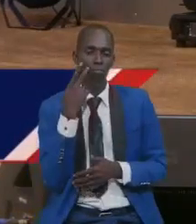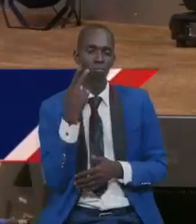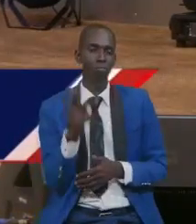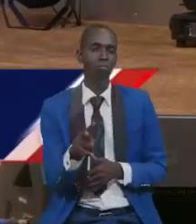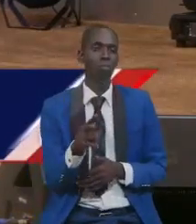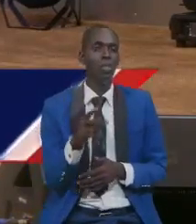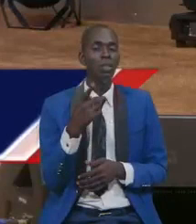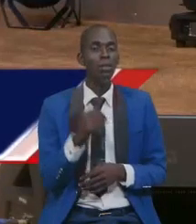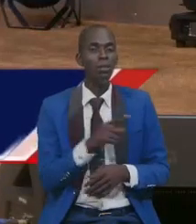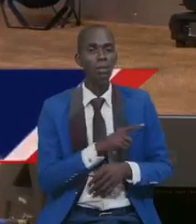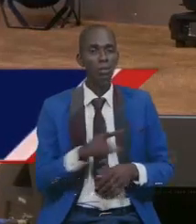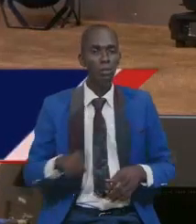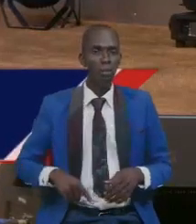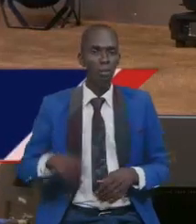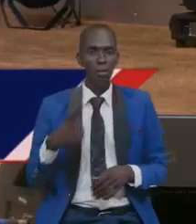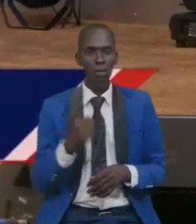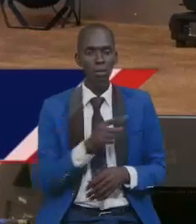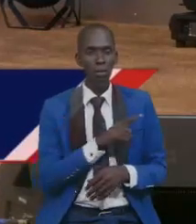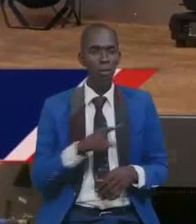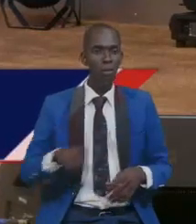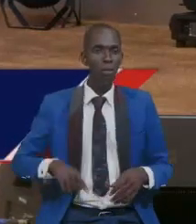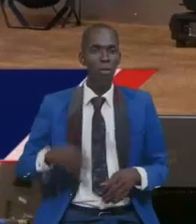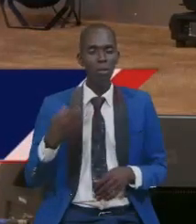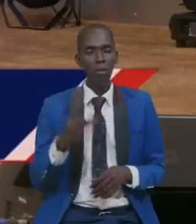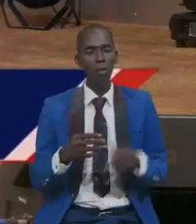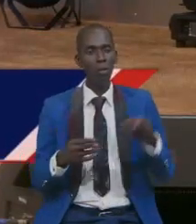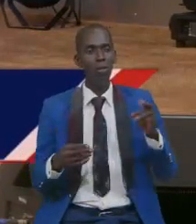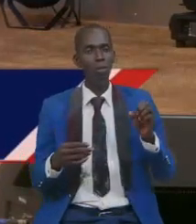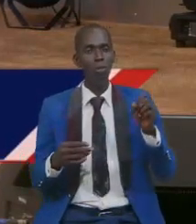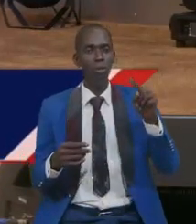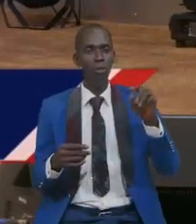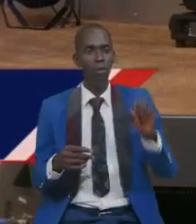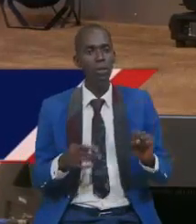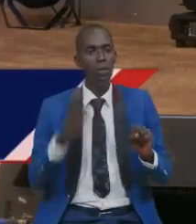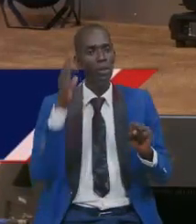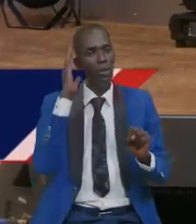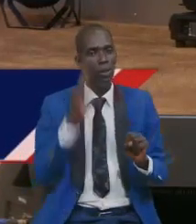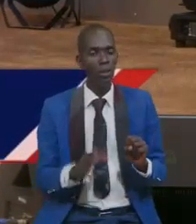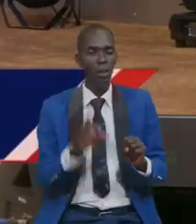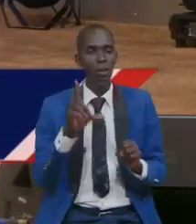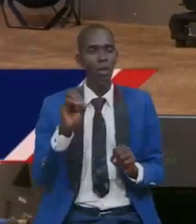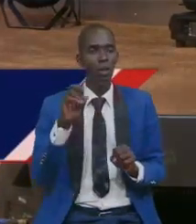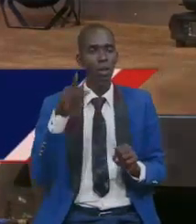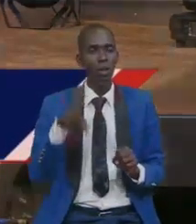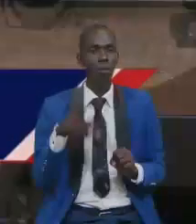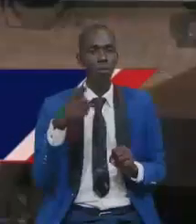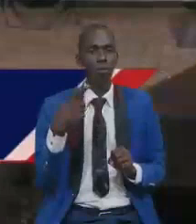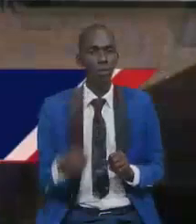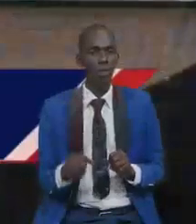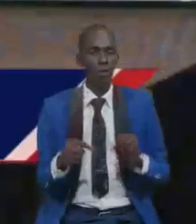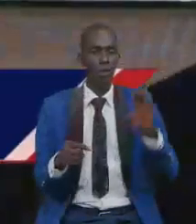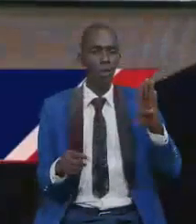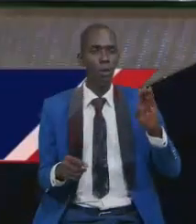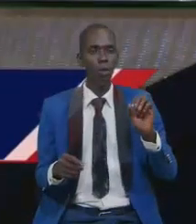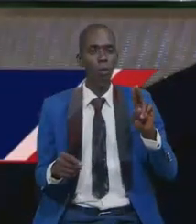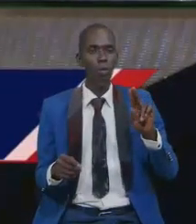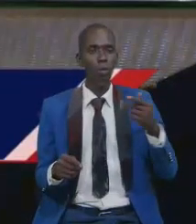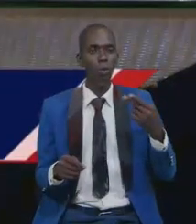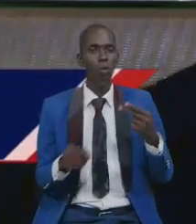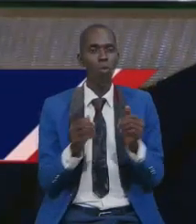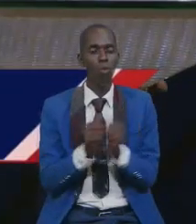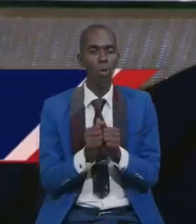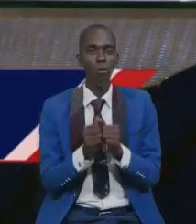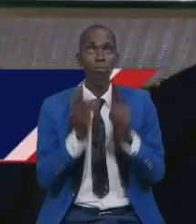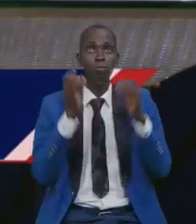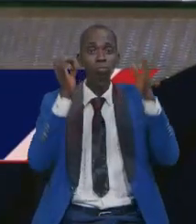Lord of hosts, shall love the bow with terror, and the high